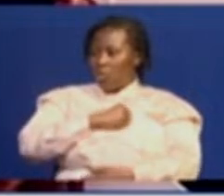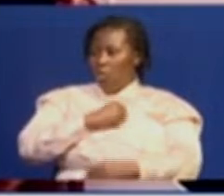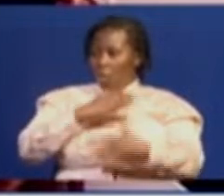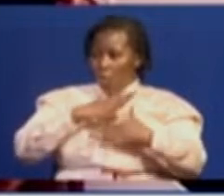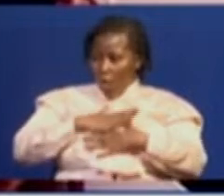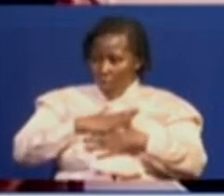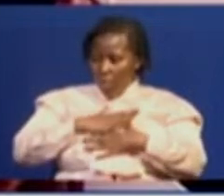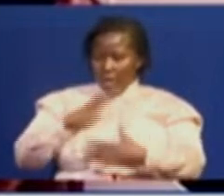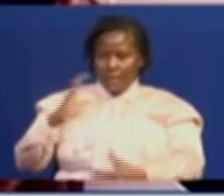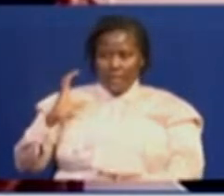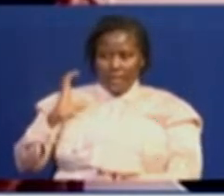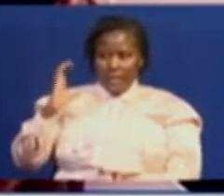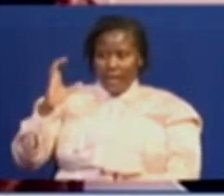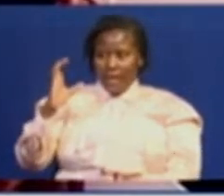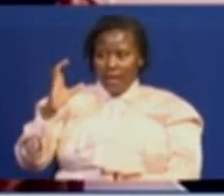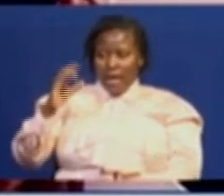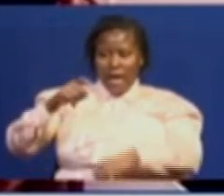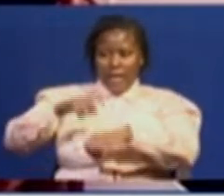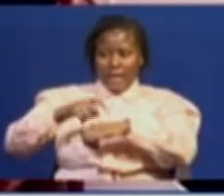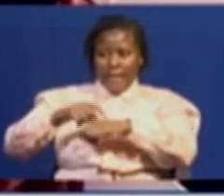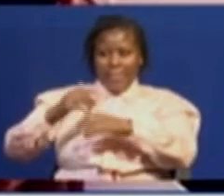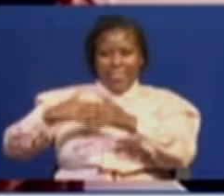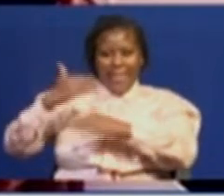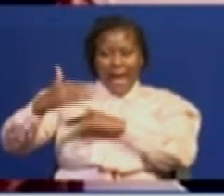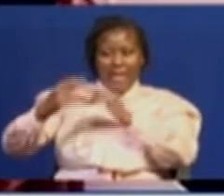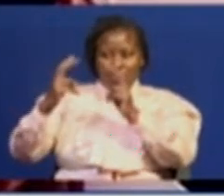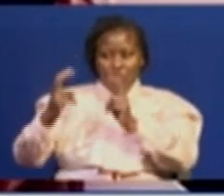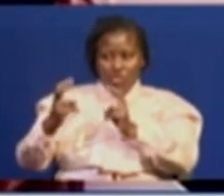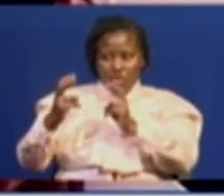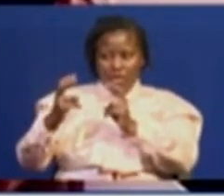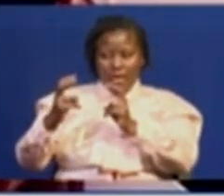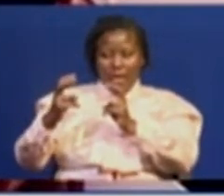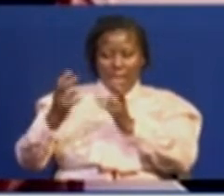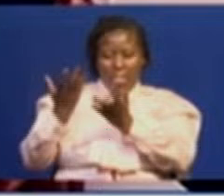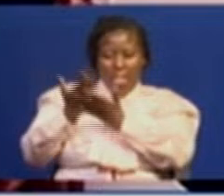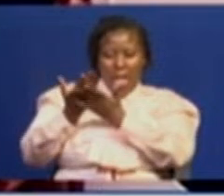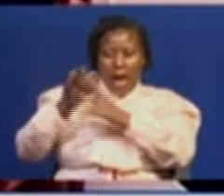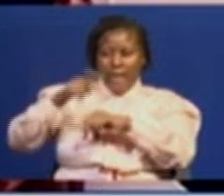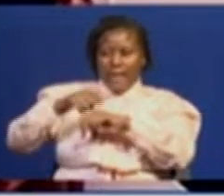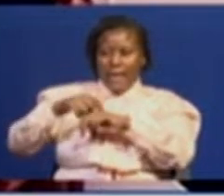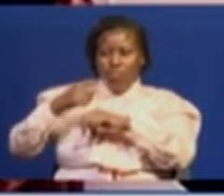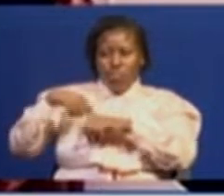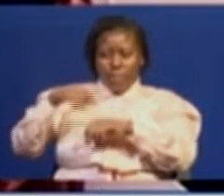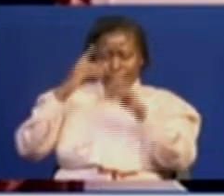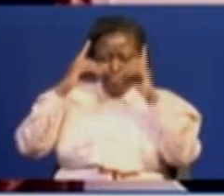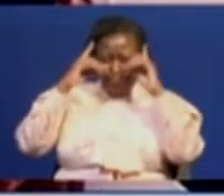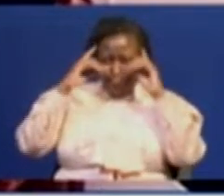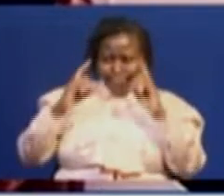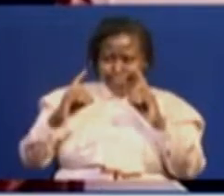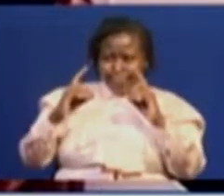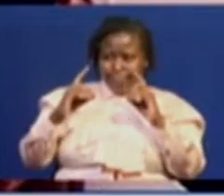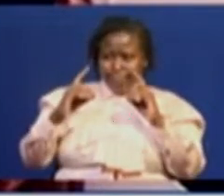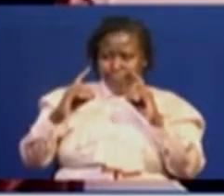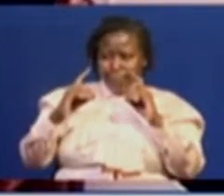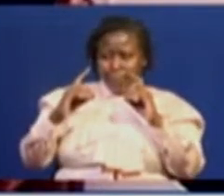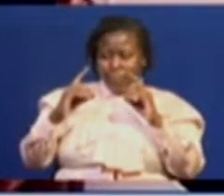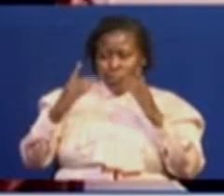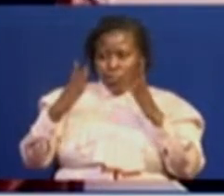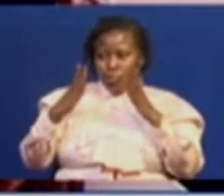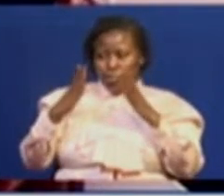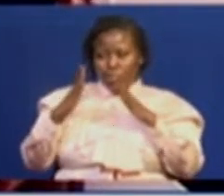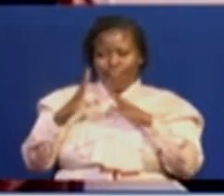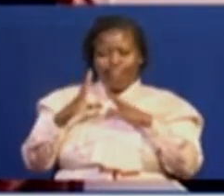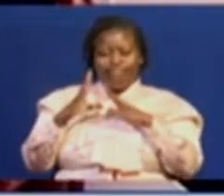tabled, sorry, Honorable Chair. So during the next motion is when we decided now to sleep in the